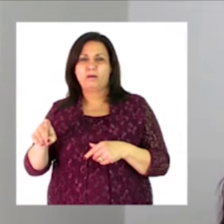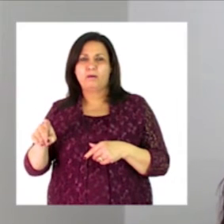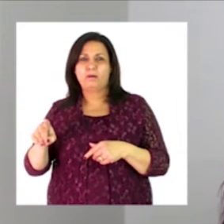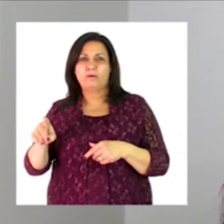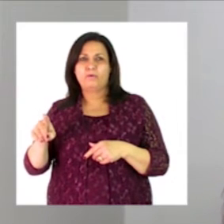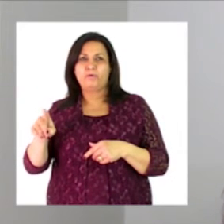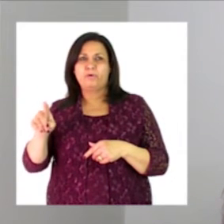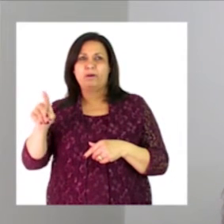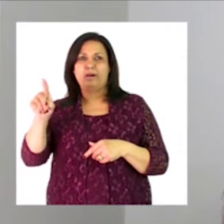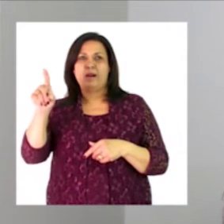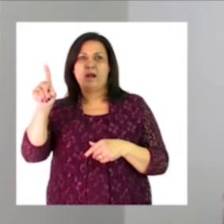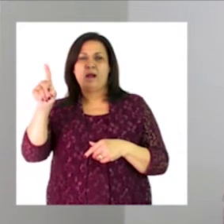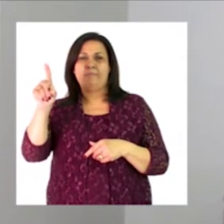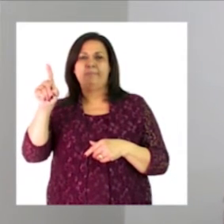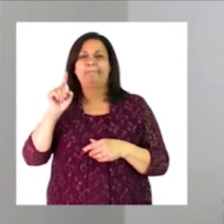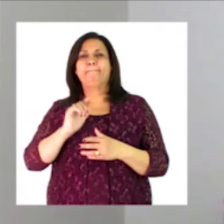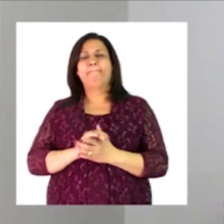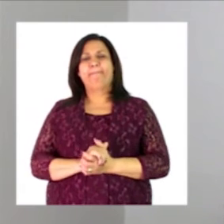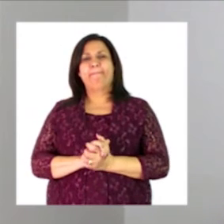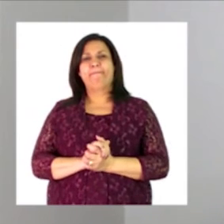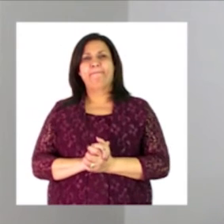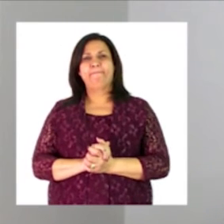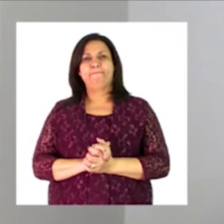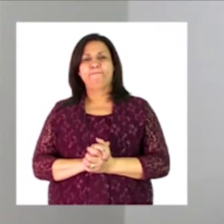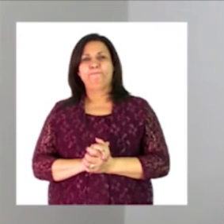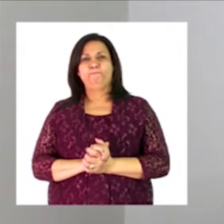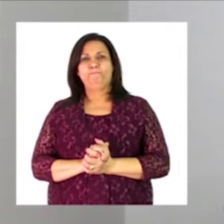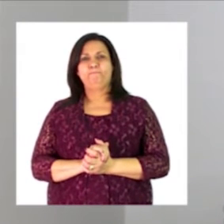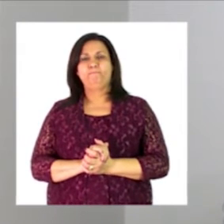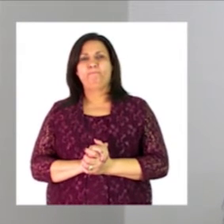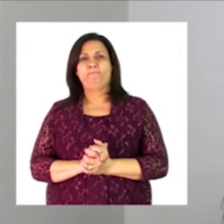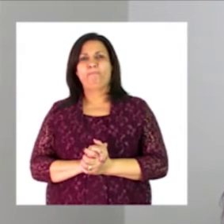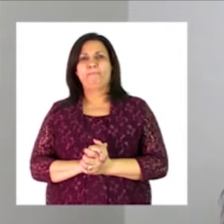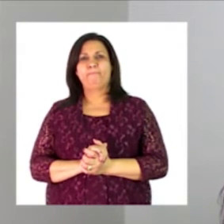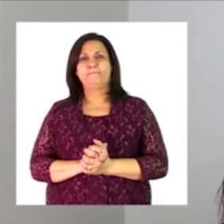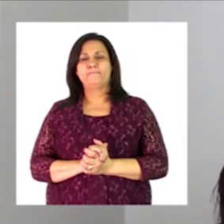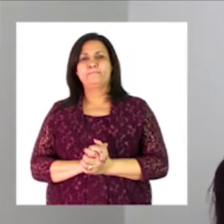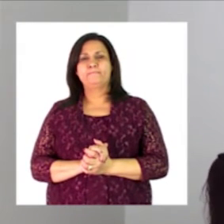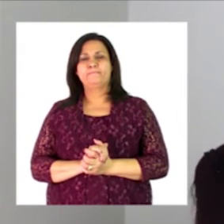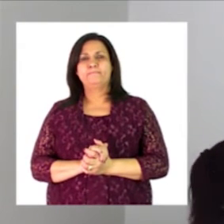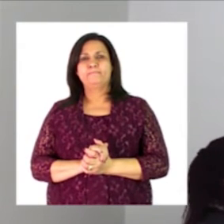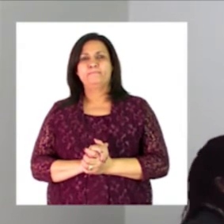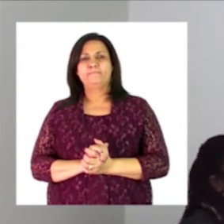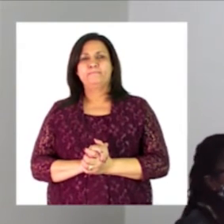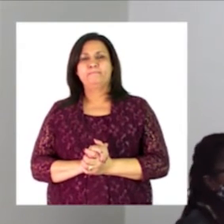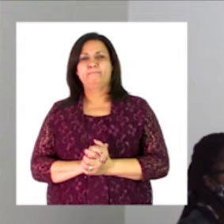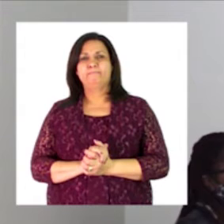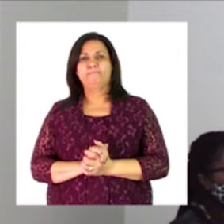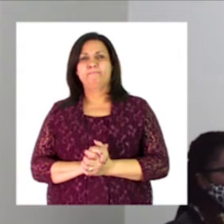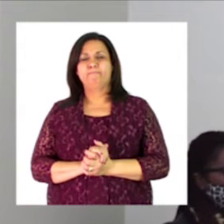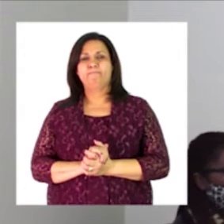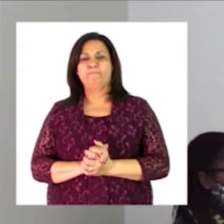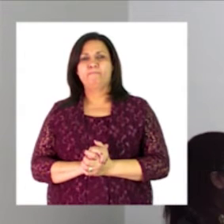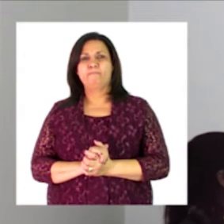and we go down straight. We stop right there. We continue without picking up